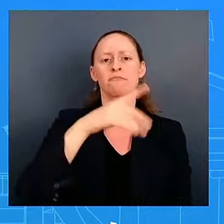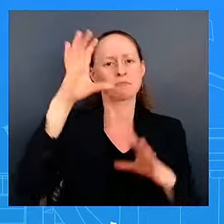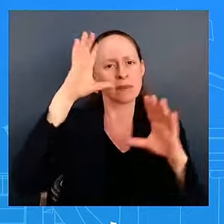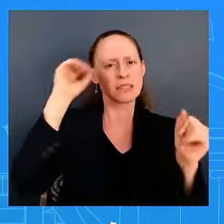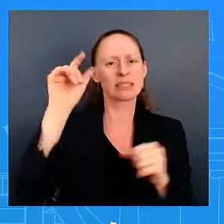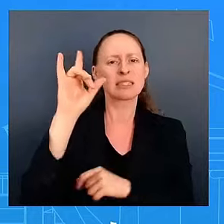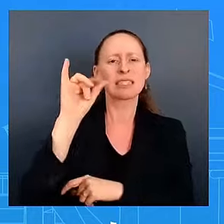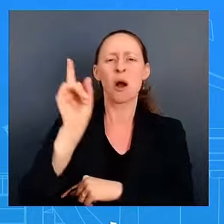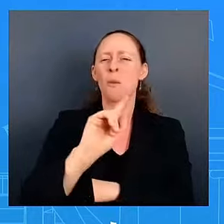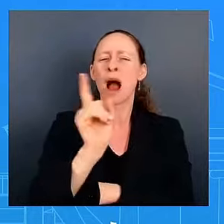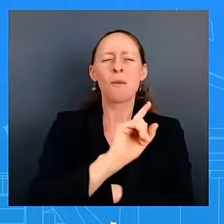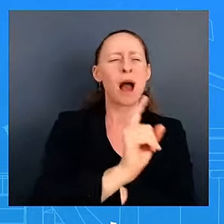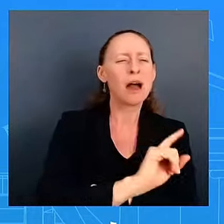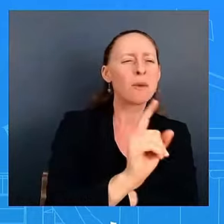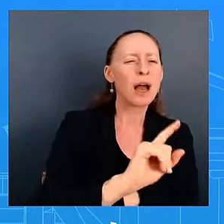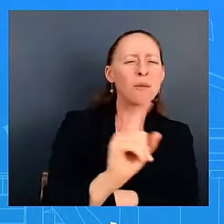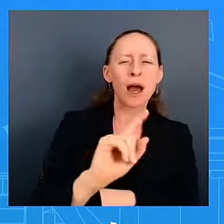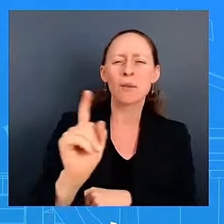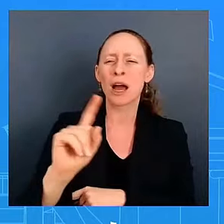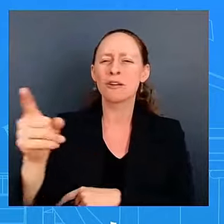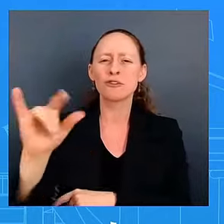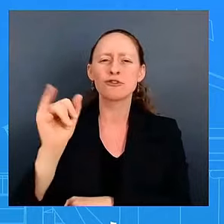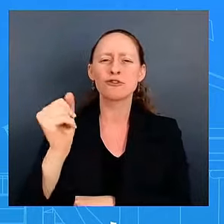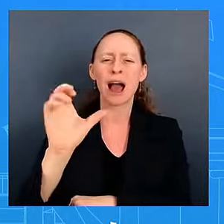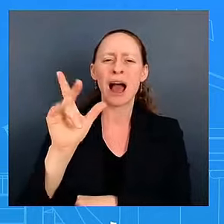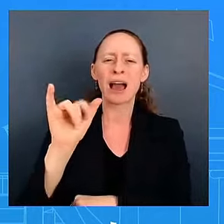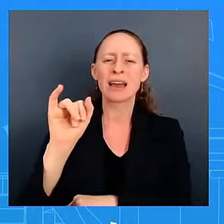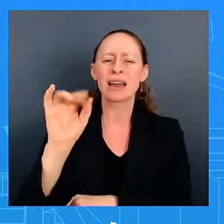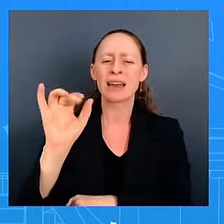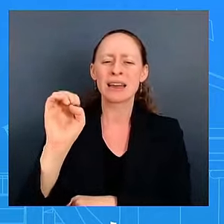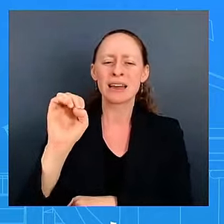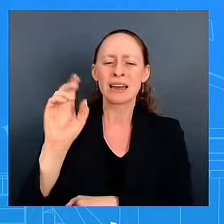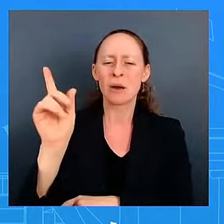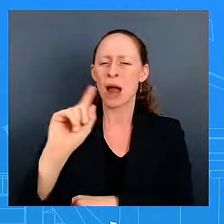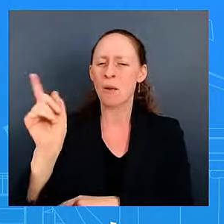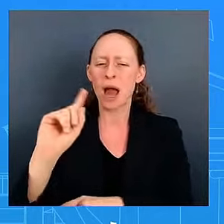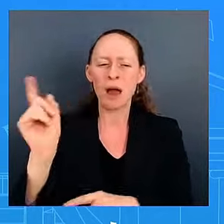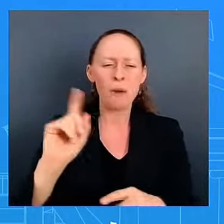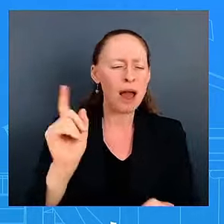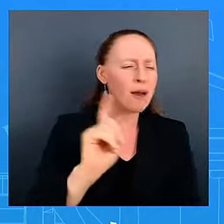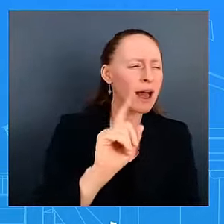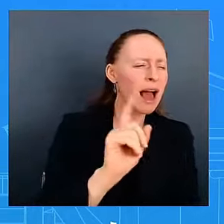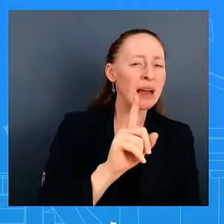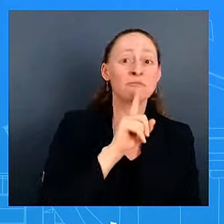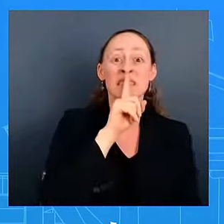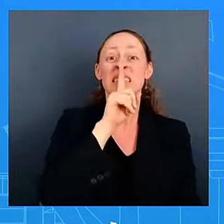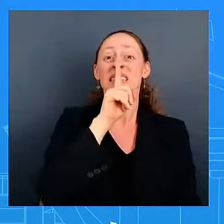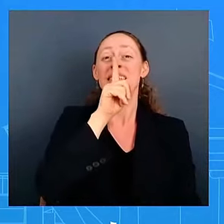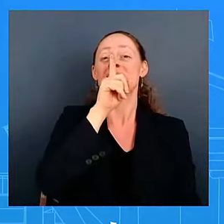recently died. You told multiple reporters at the time, and this was asked in multiple different